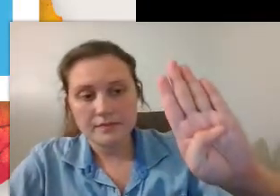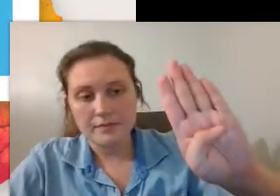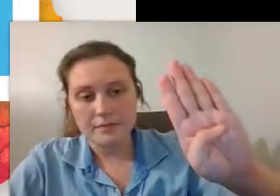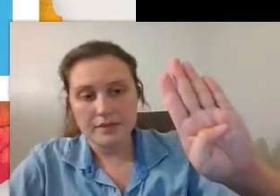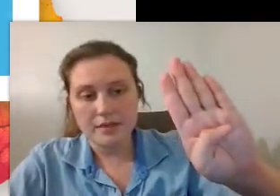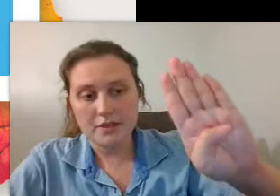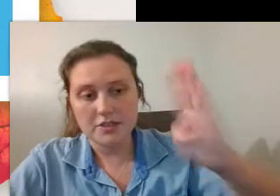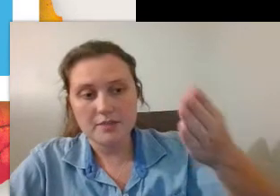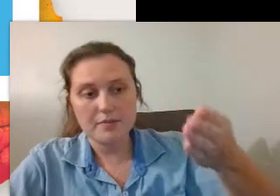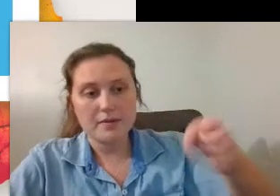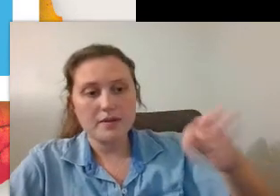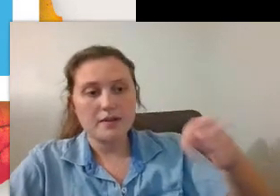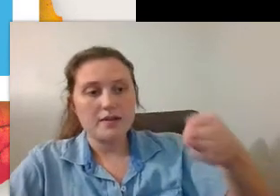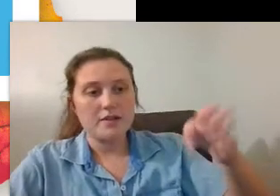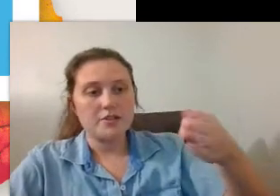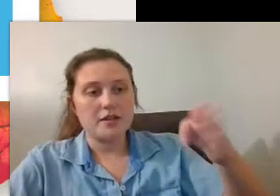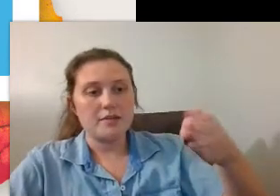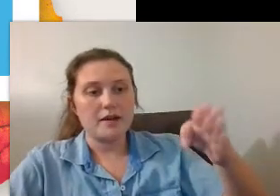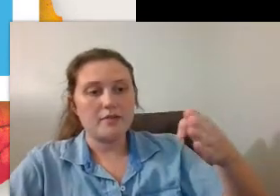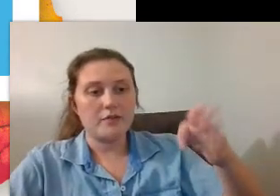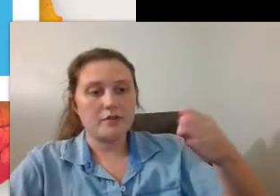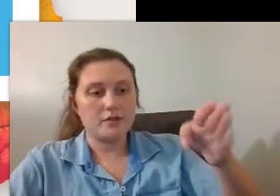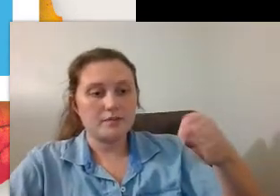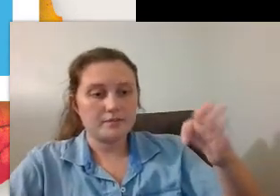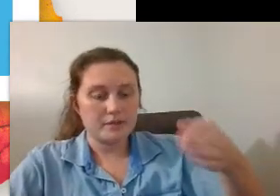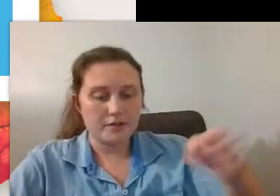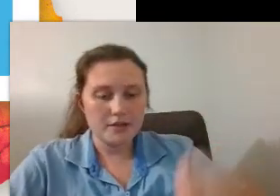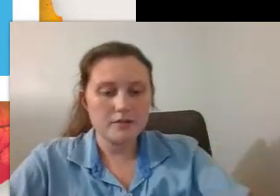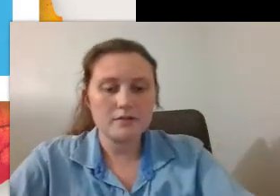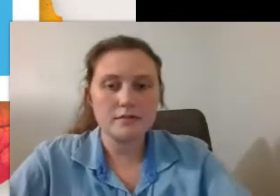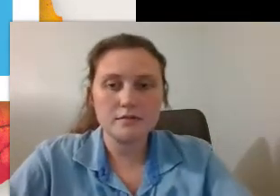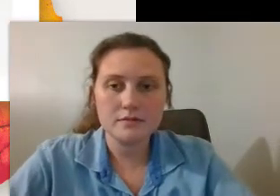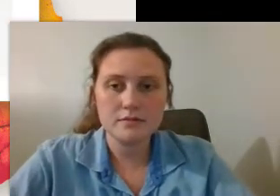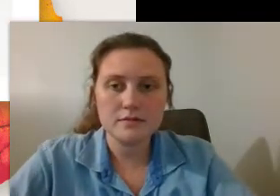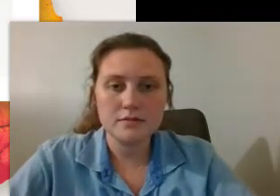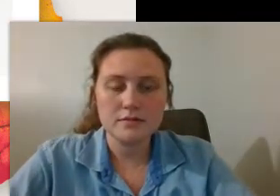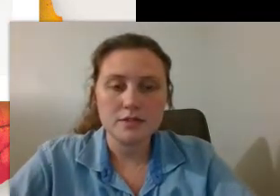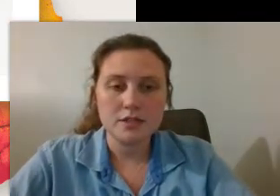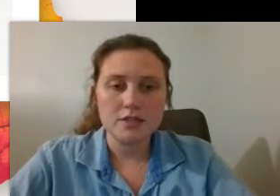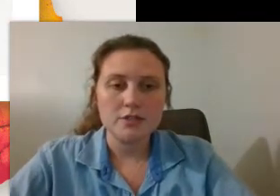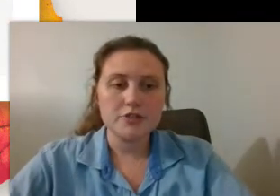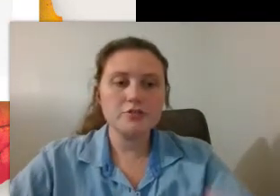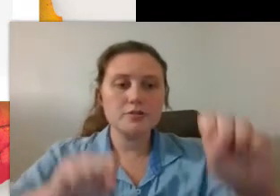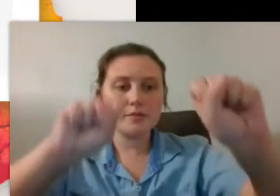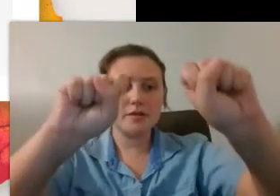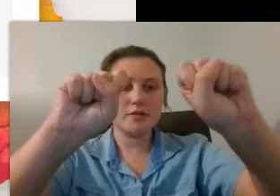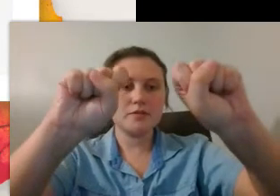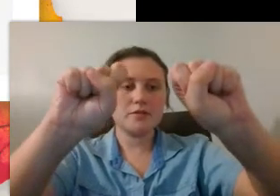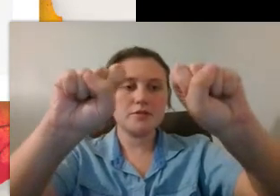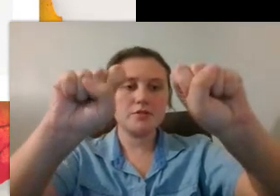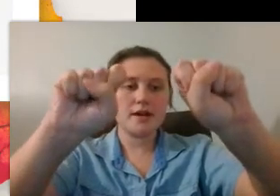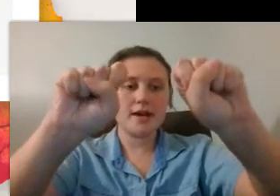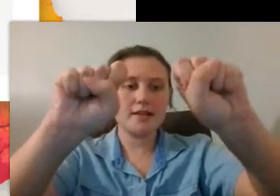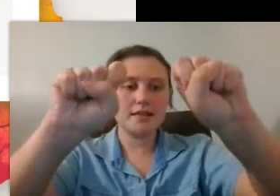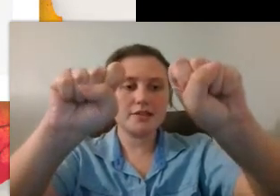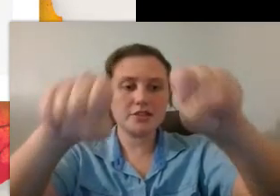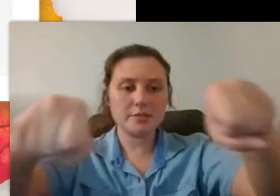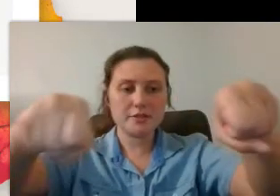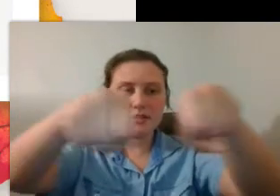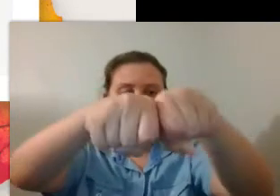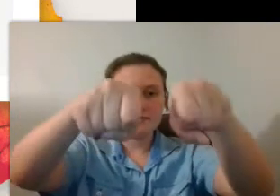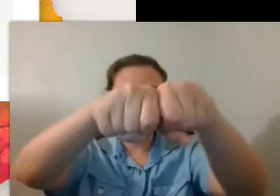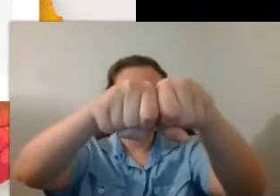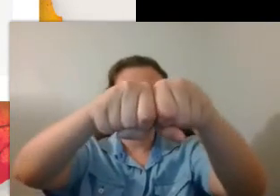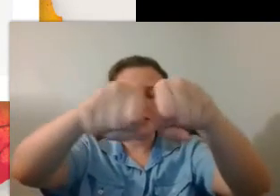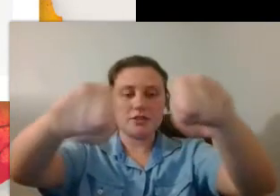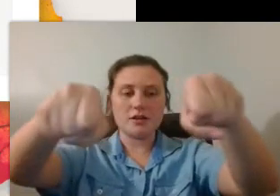Blue. B hand shape. Shake it back and forth. All right? Shoes, remember this one? Two S hand